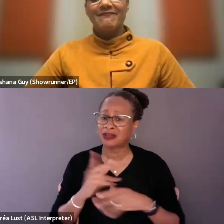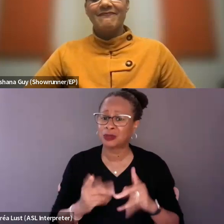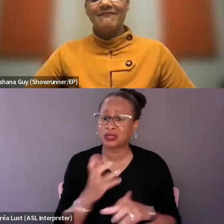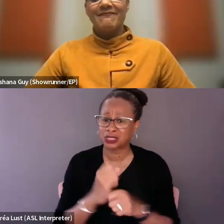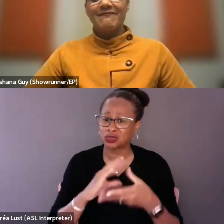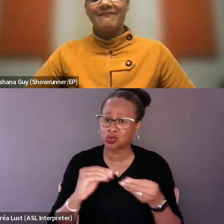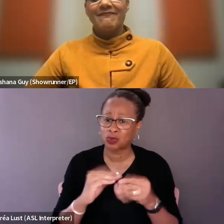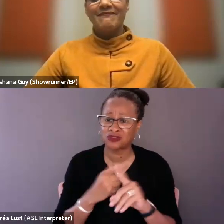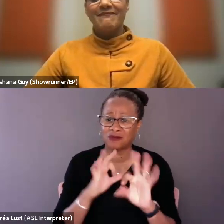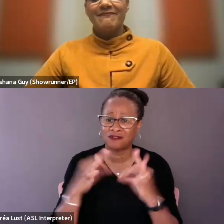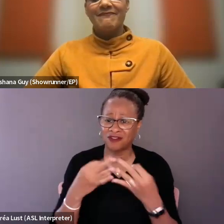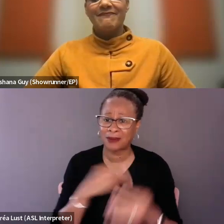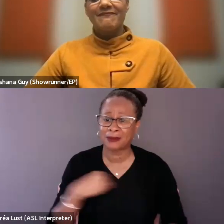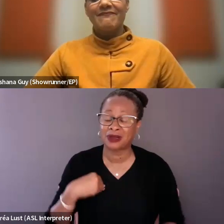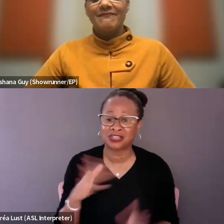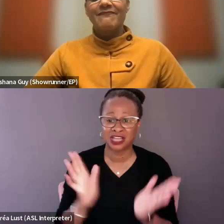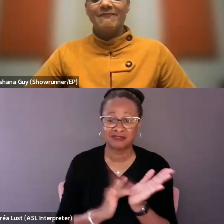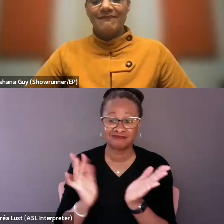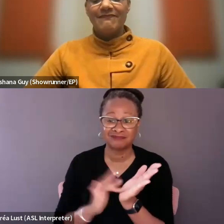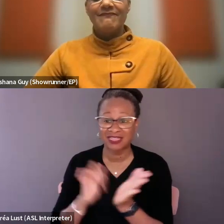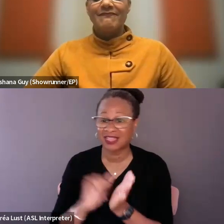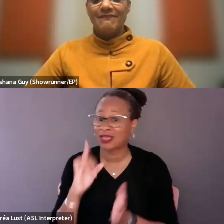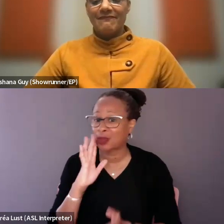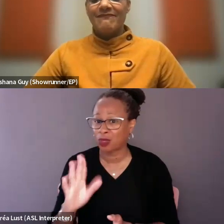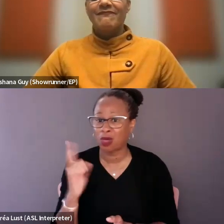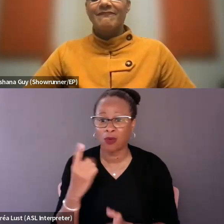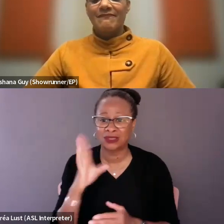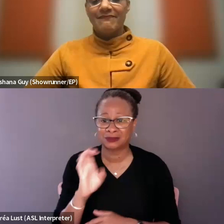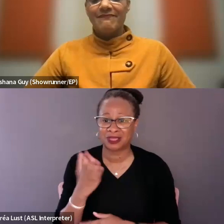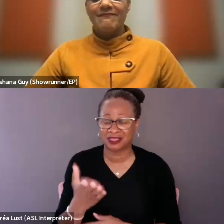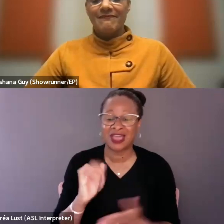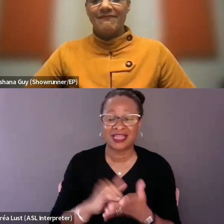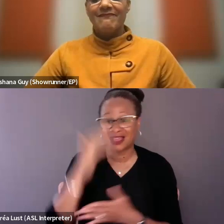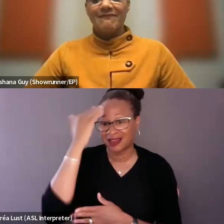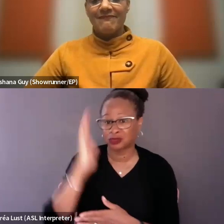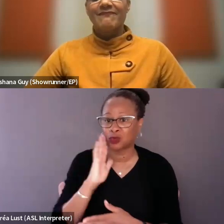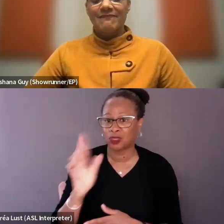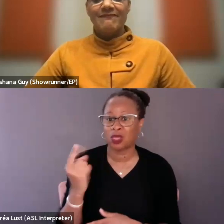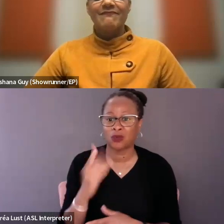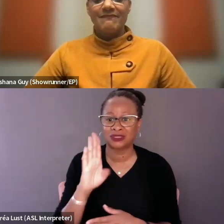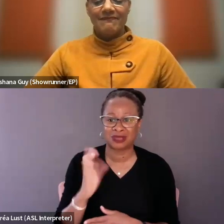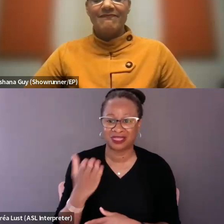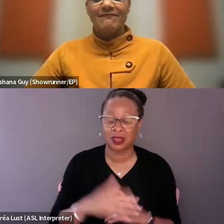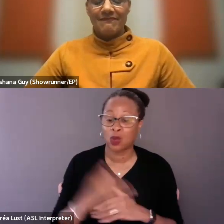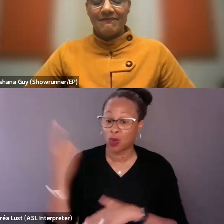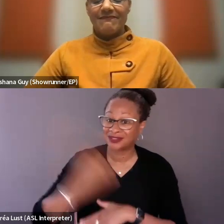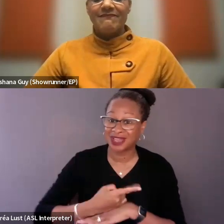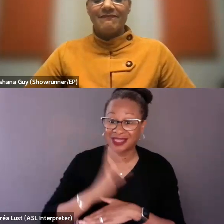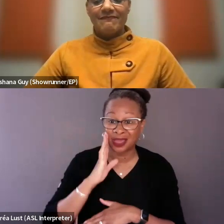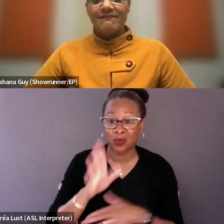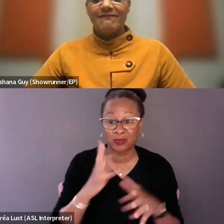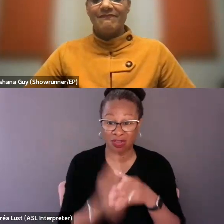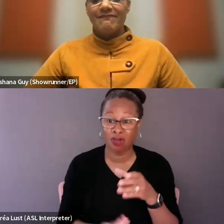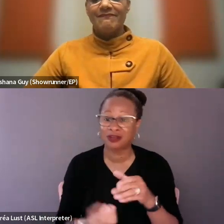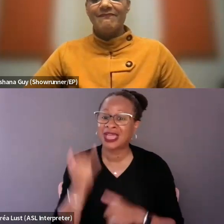You know, you take for granted that they're always going to be there, and that knowledge that they carry will always be there, and it won't, right? One day they'll be gone. And if we